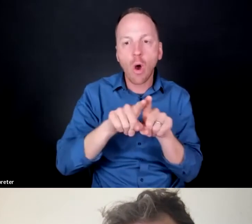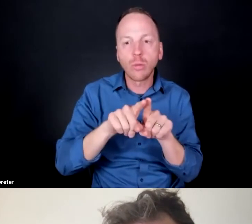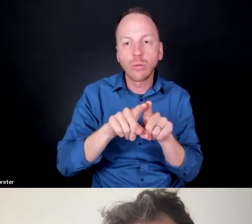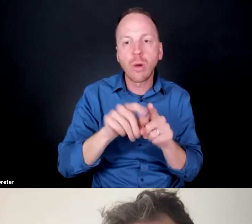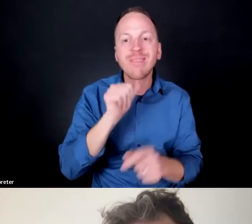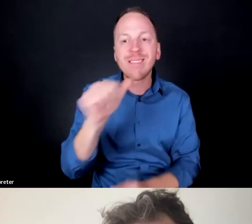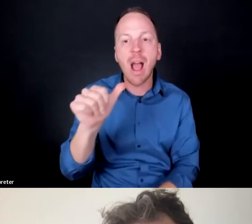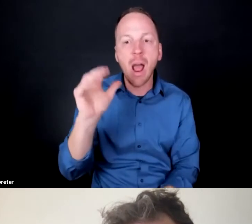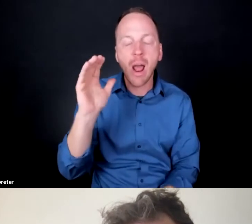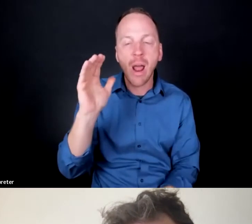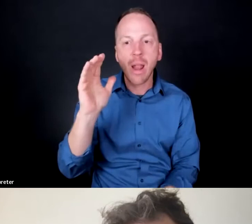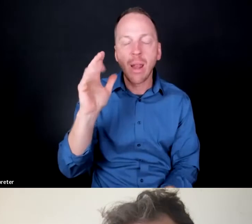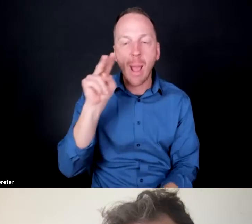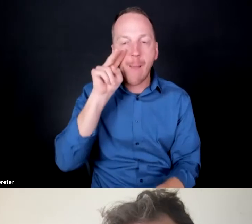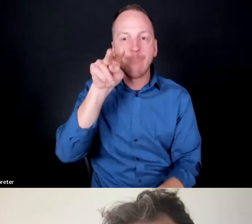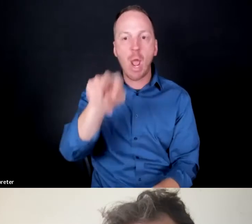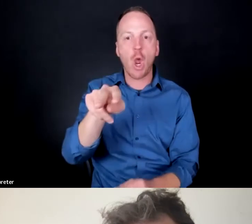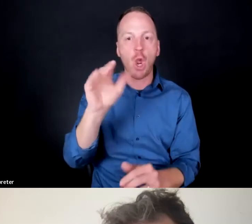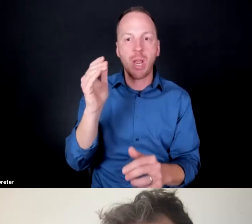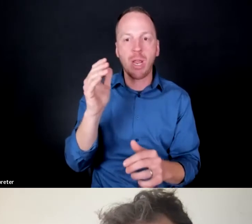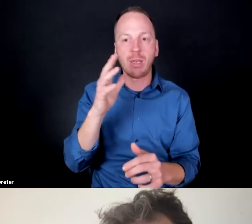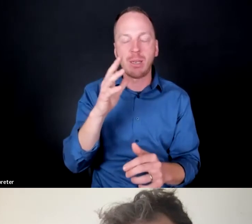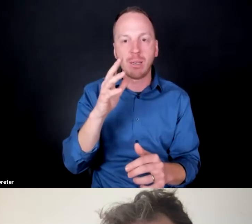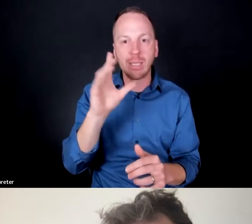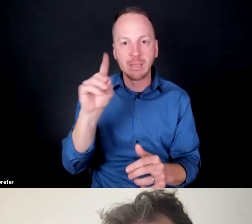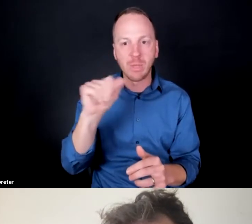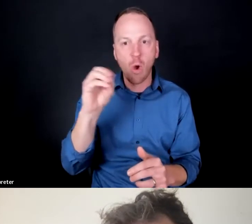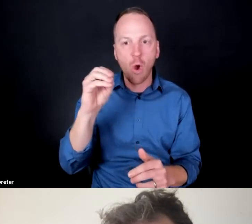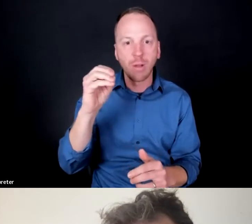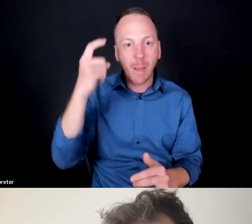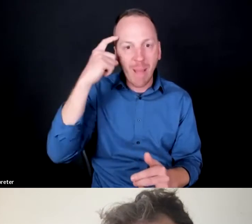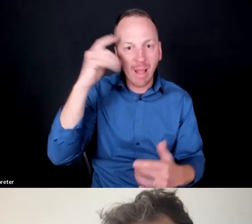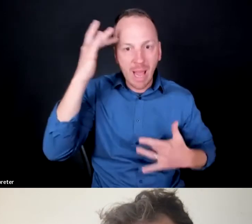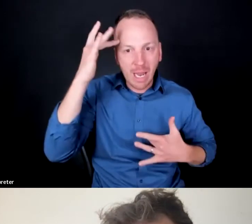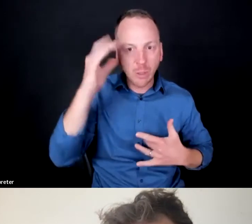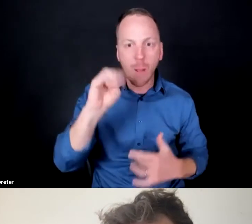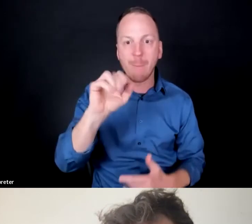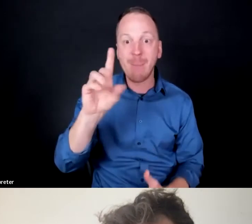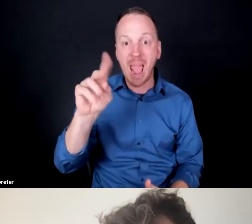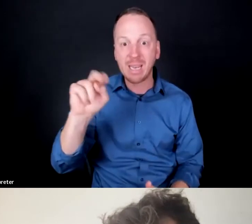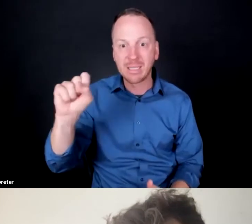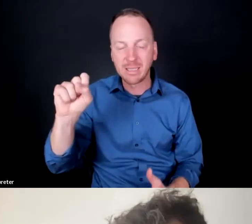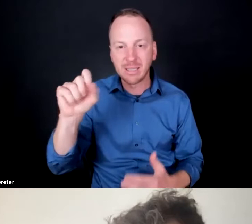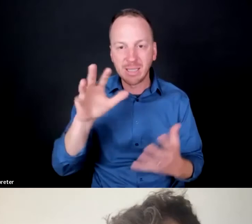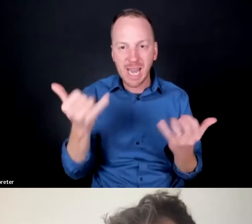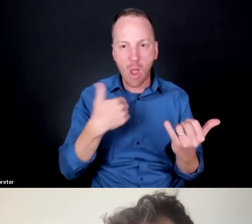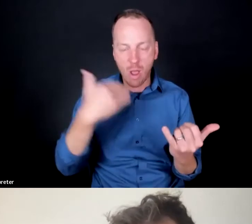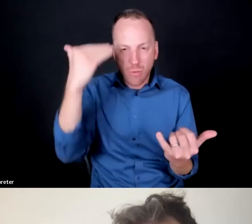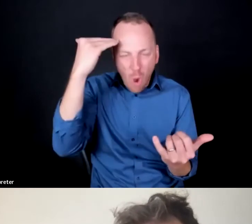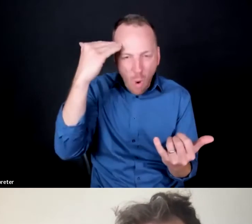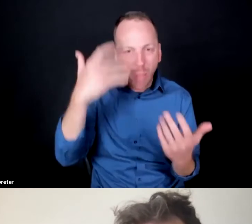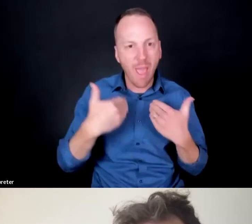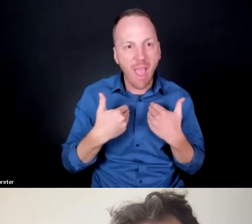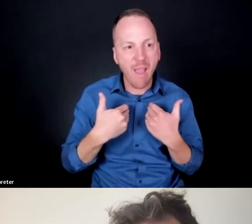non-apparent disabilities and mental illness or madness. Now I know that there